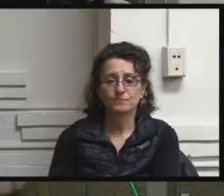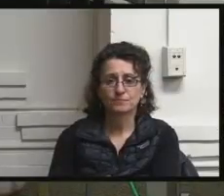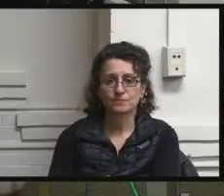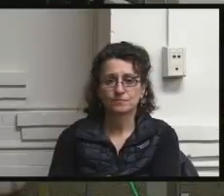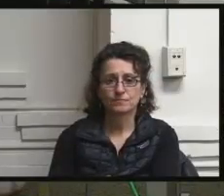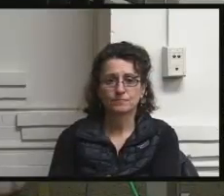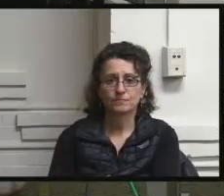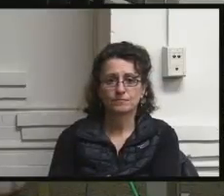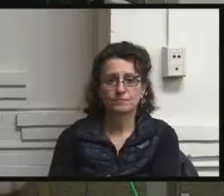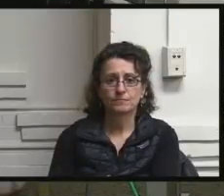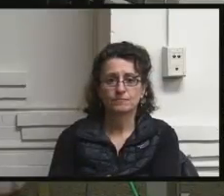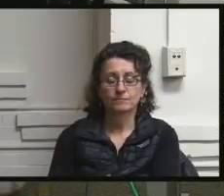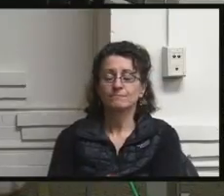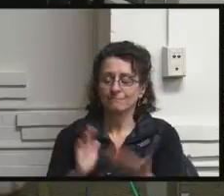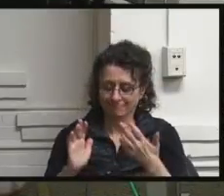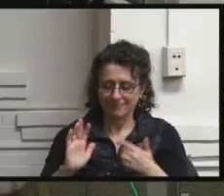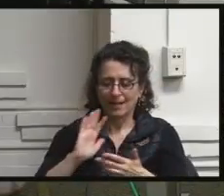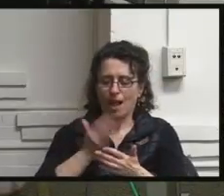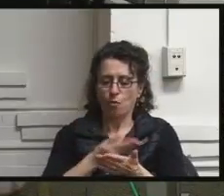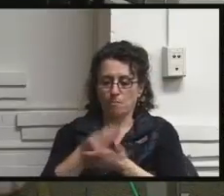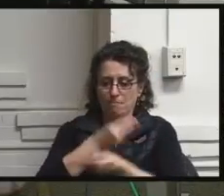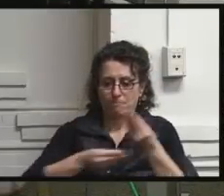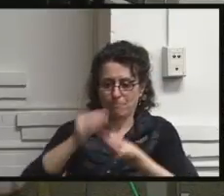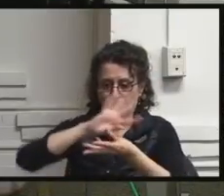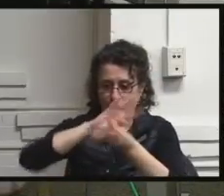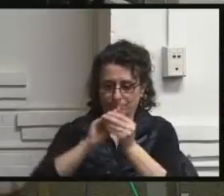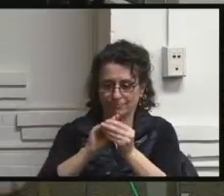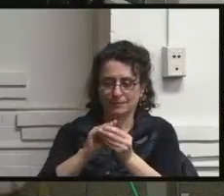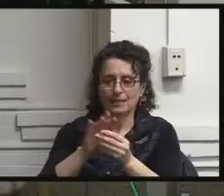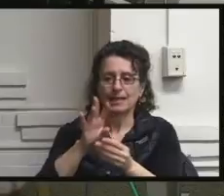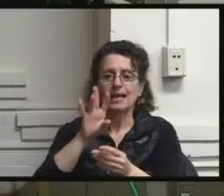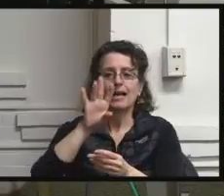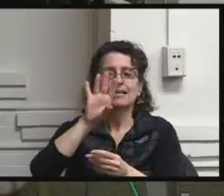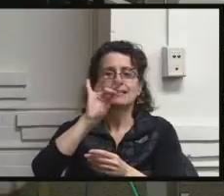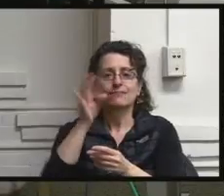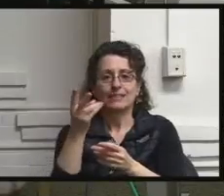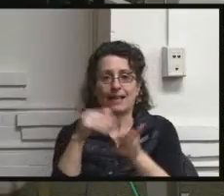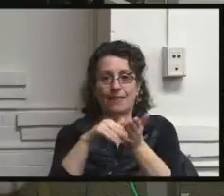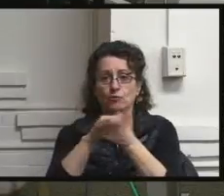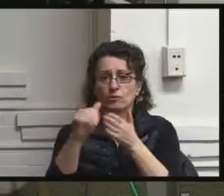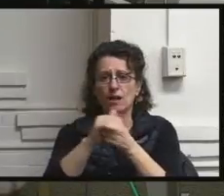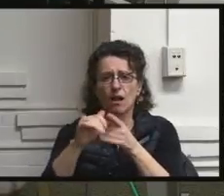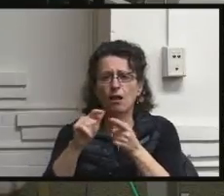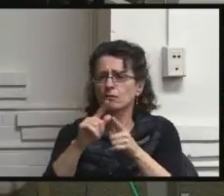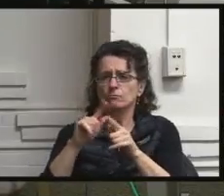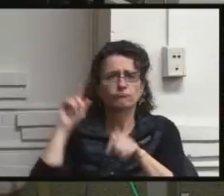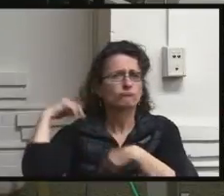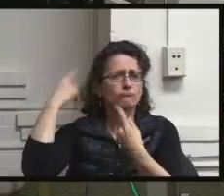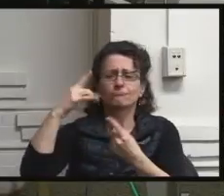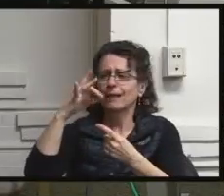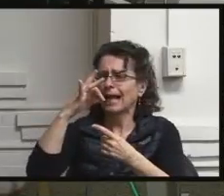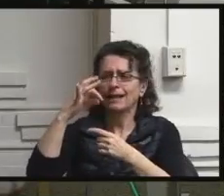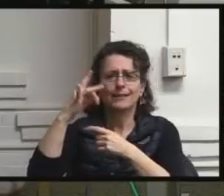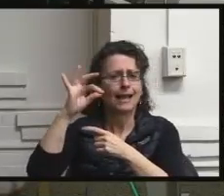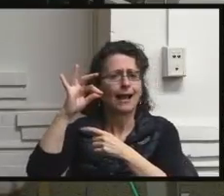the $78,000, that's been that number for 8 or 9 years.